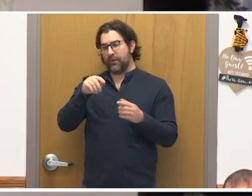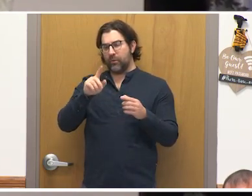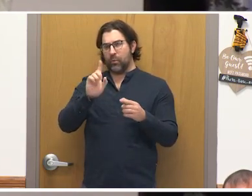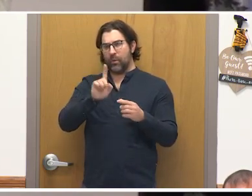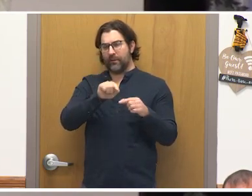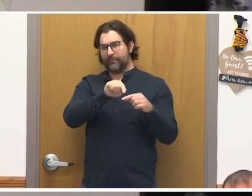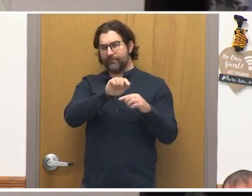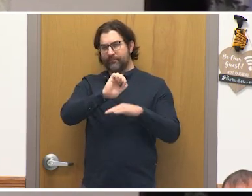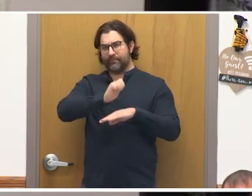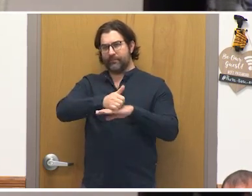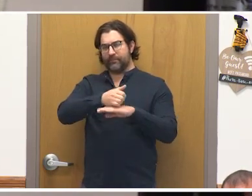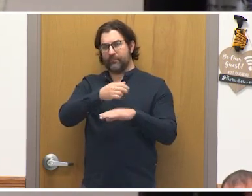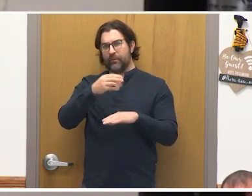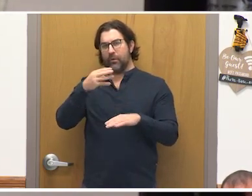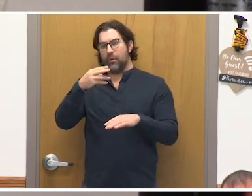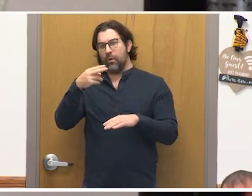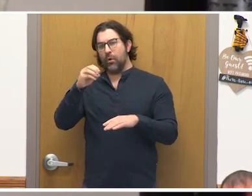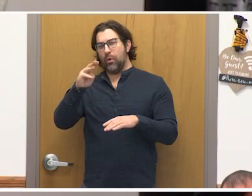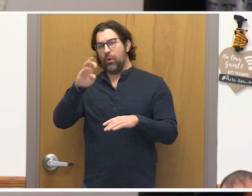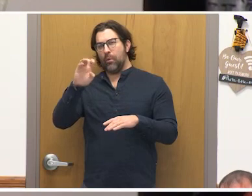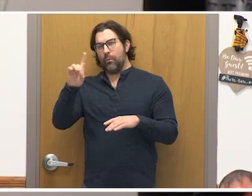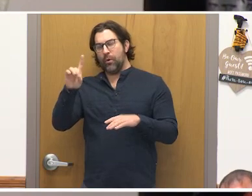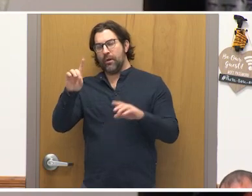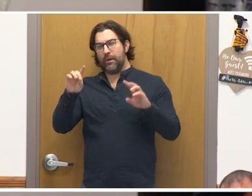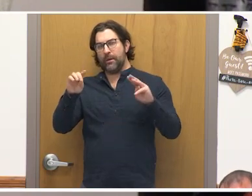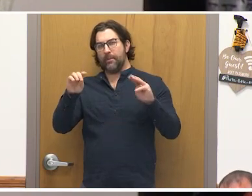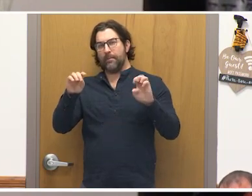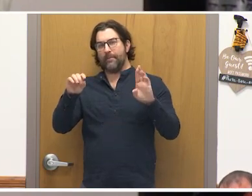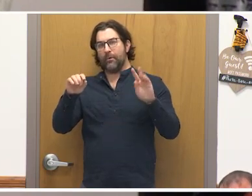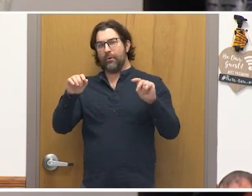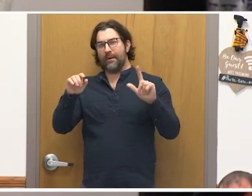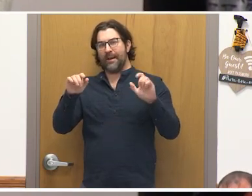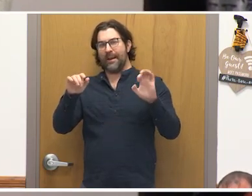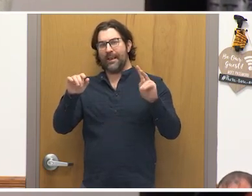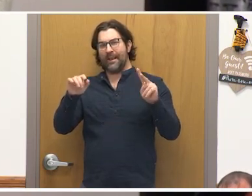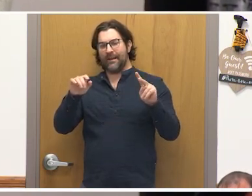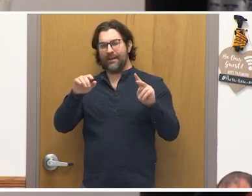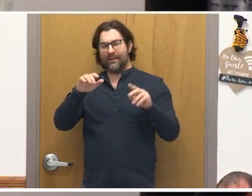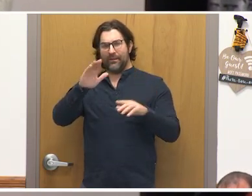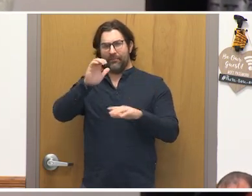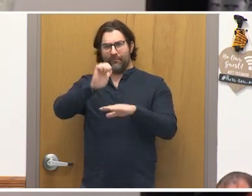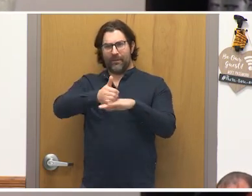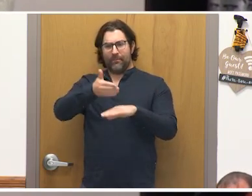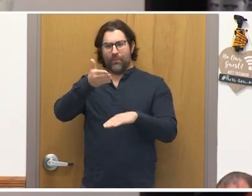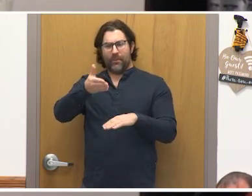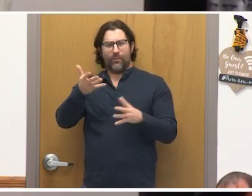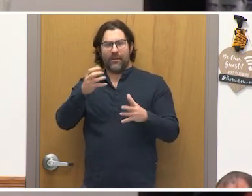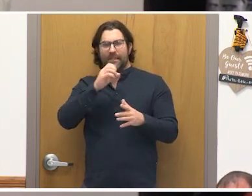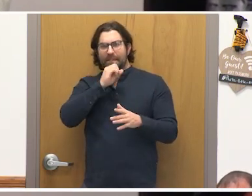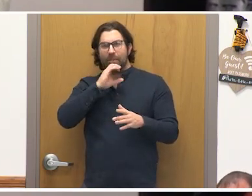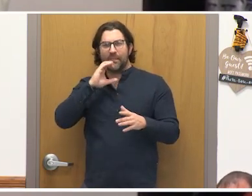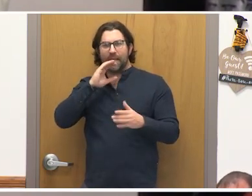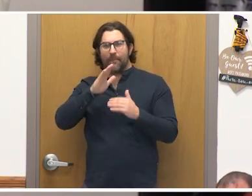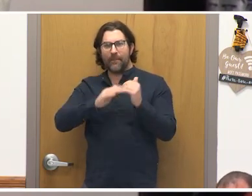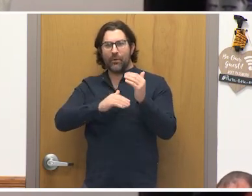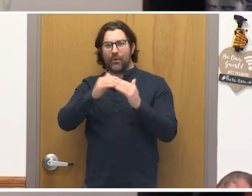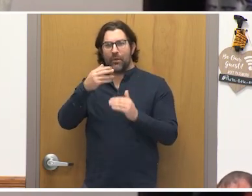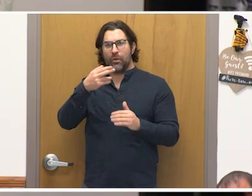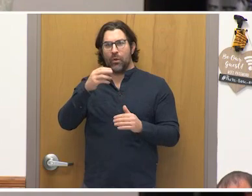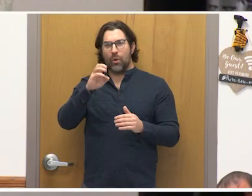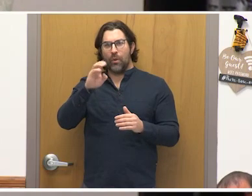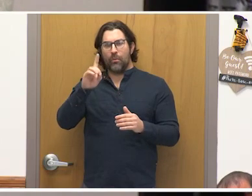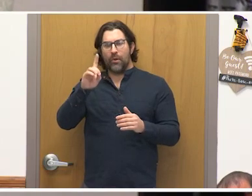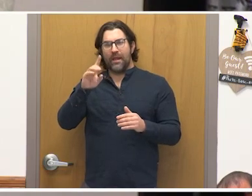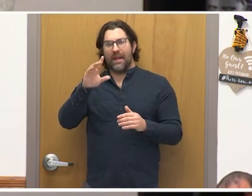Mertland and Homewood Avenue where the senior building is, where Homewood House is, for them to be able to come out